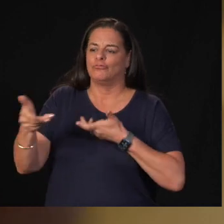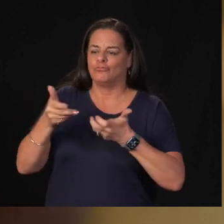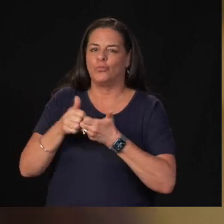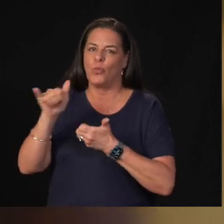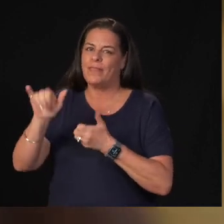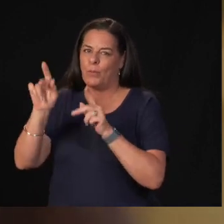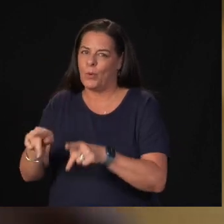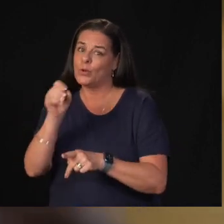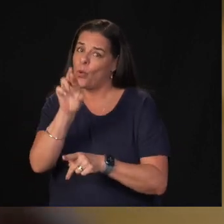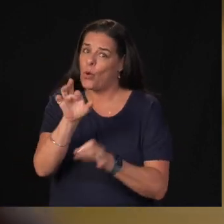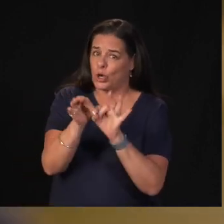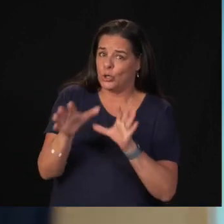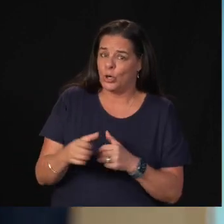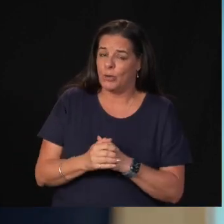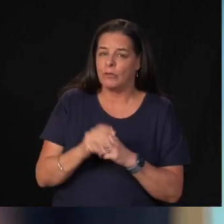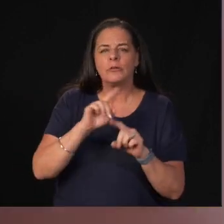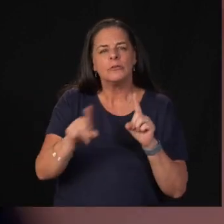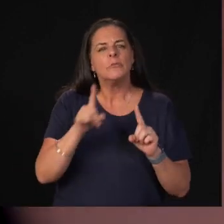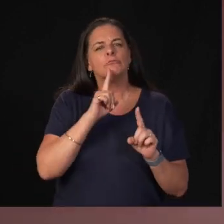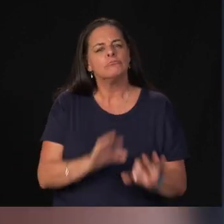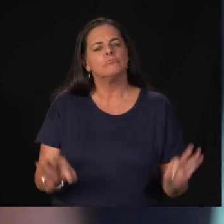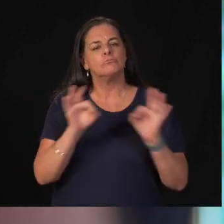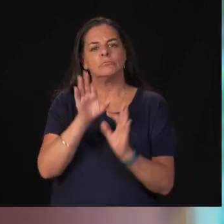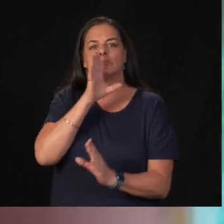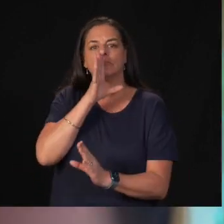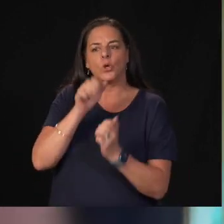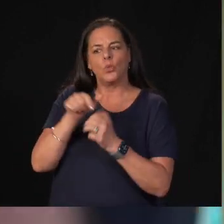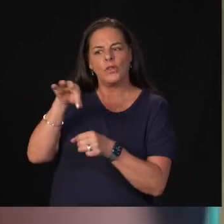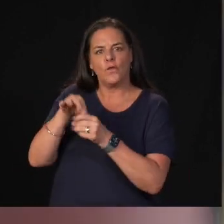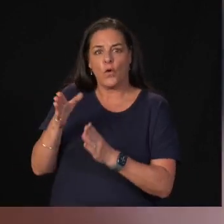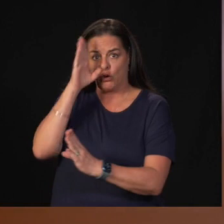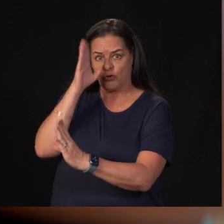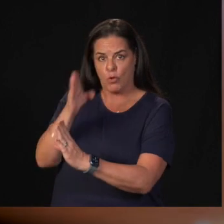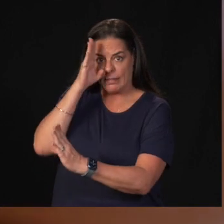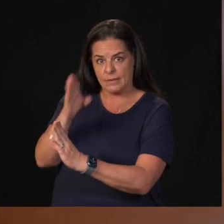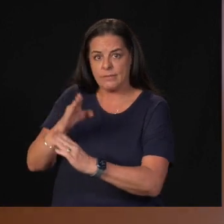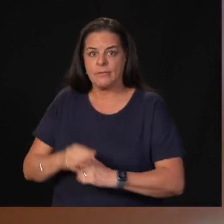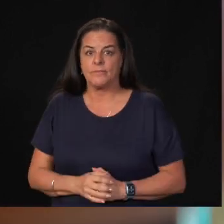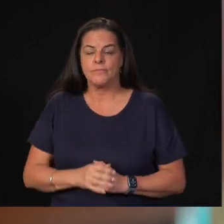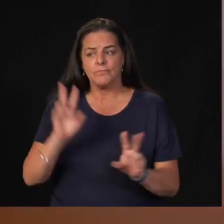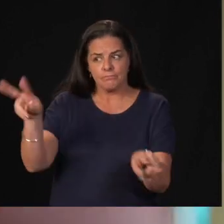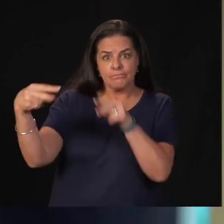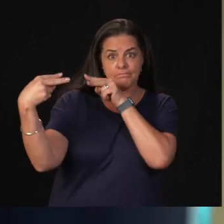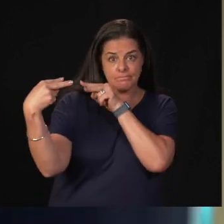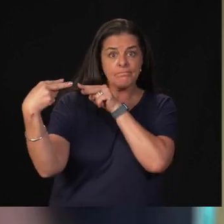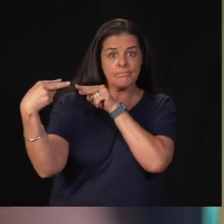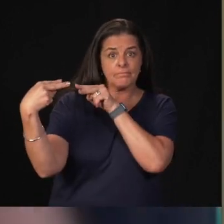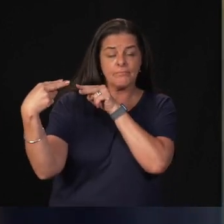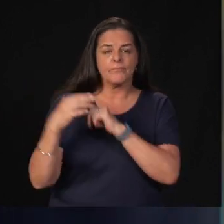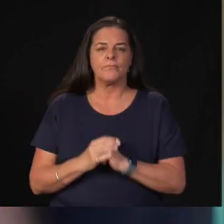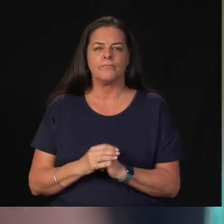with the assistant or interpreter, but it is important that you speak to the voter directly. Make eye